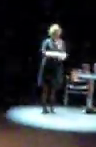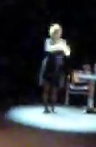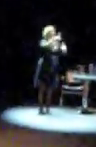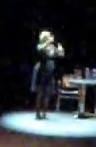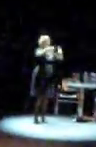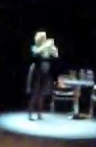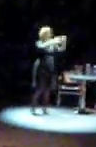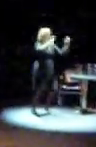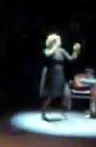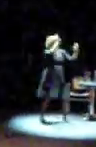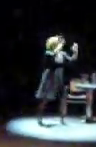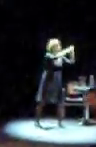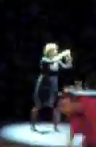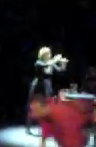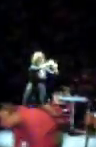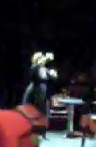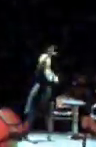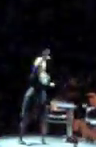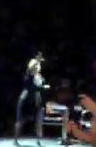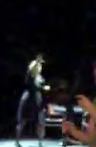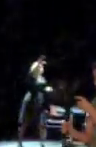When you get to the top of the